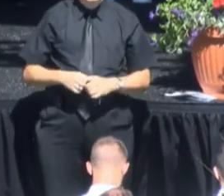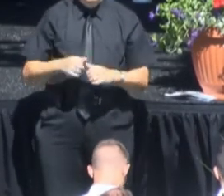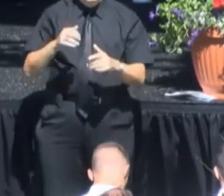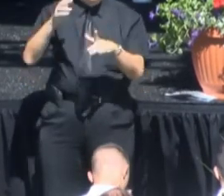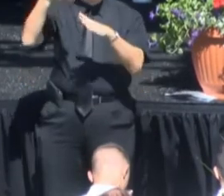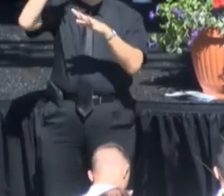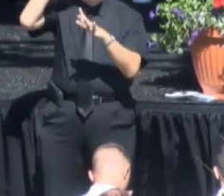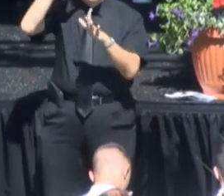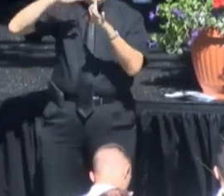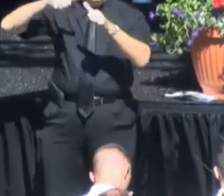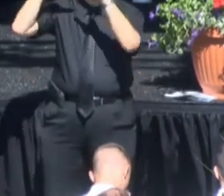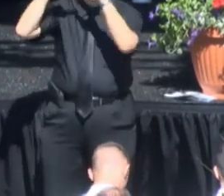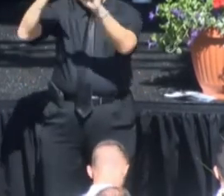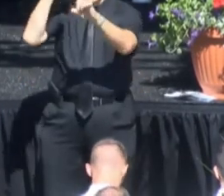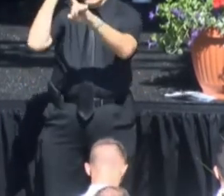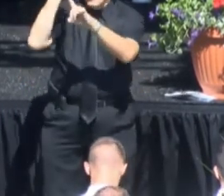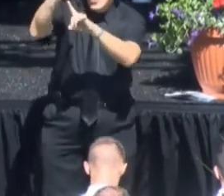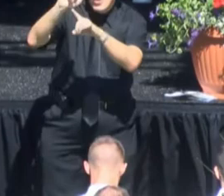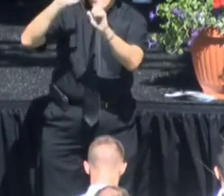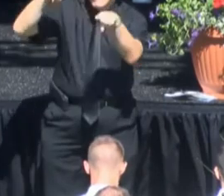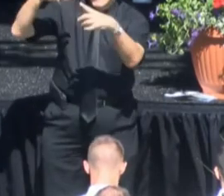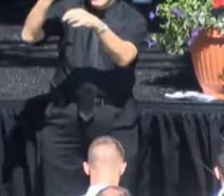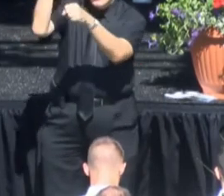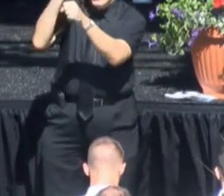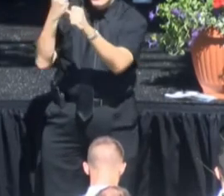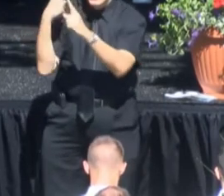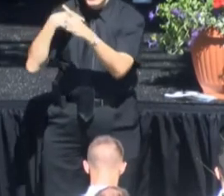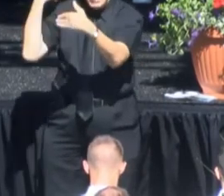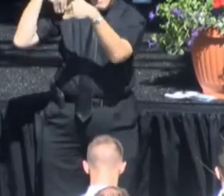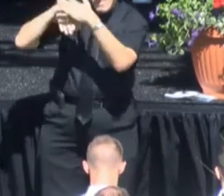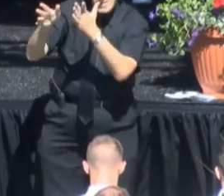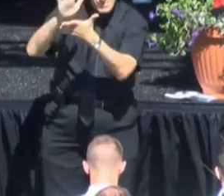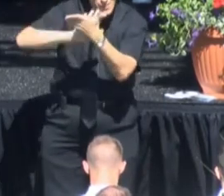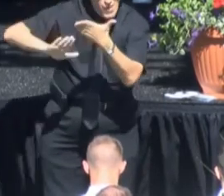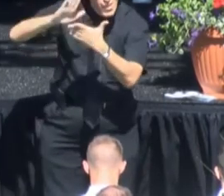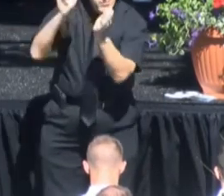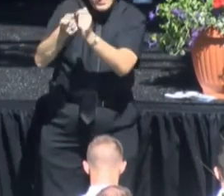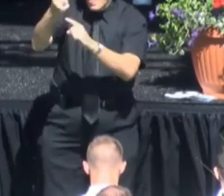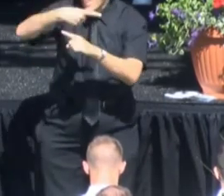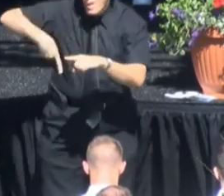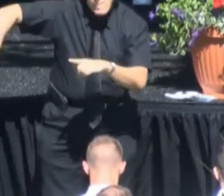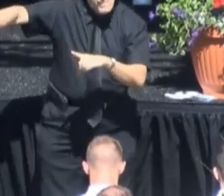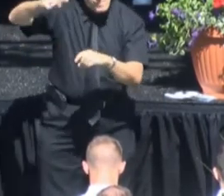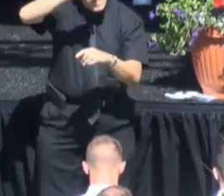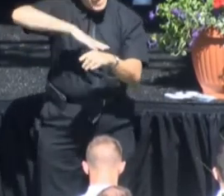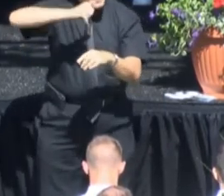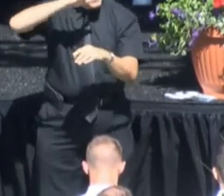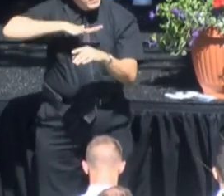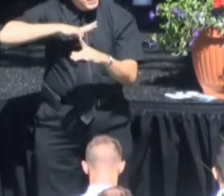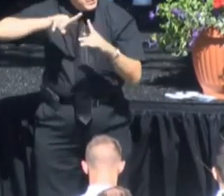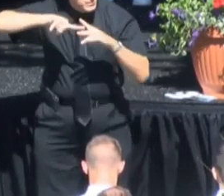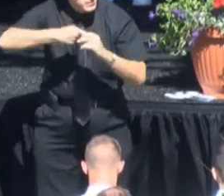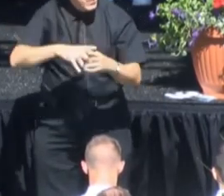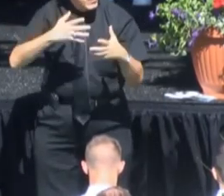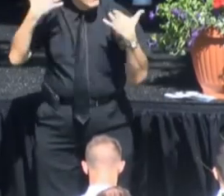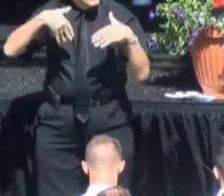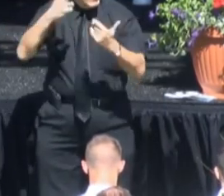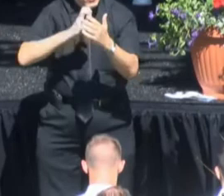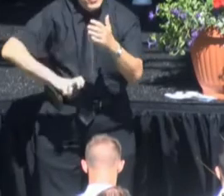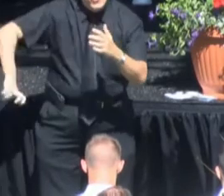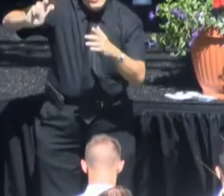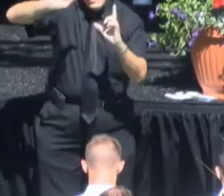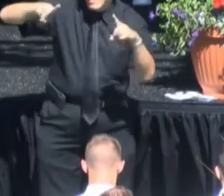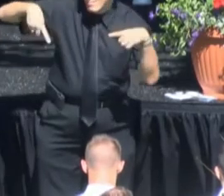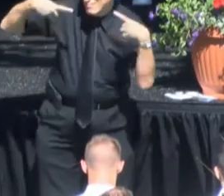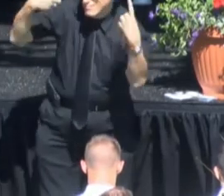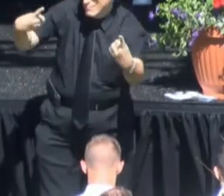Eternal Father, it has been 4 years since I stepped on this campus with these men and women and began an incredible journey, which